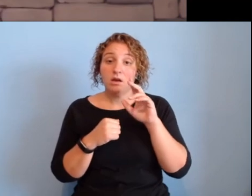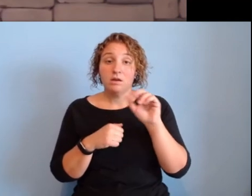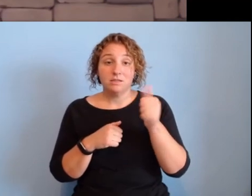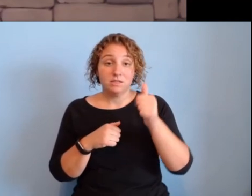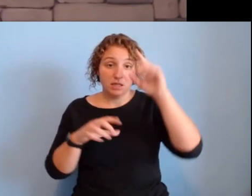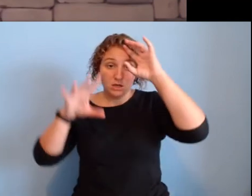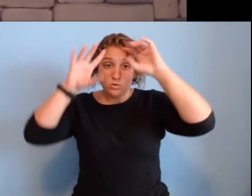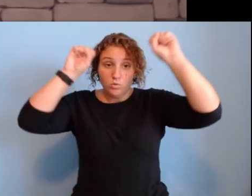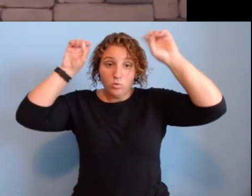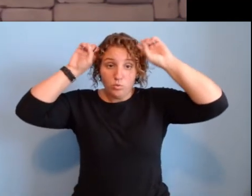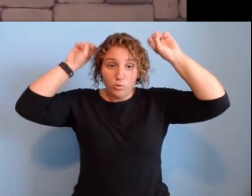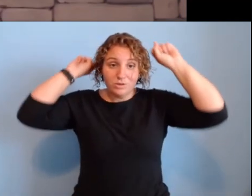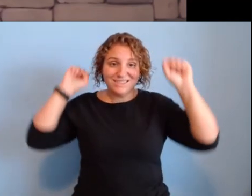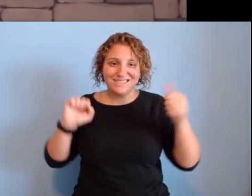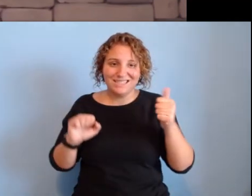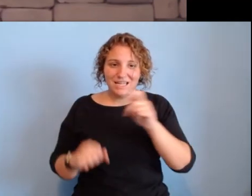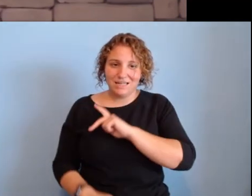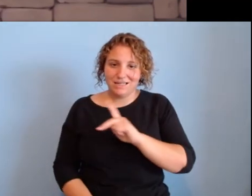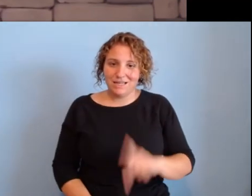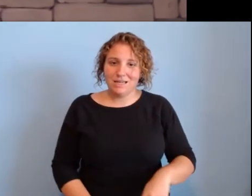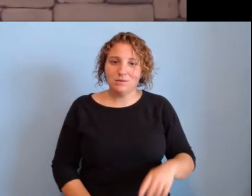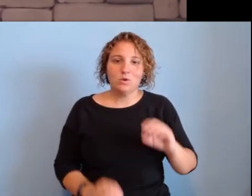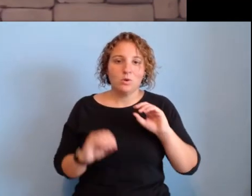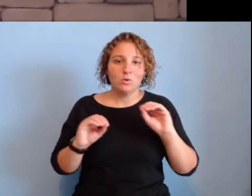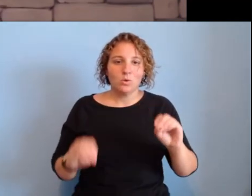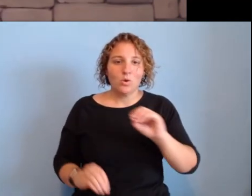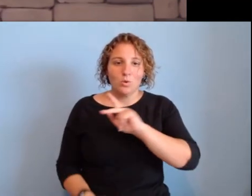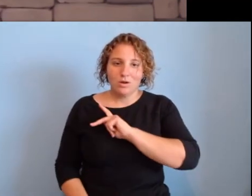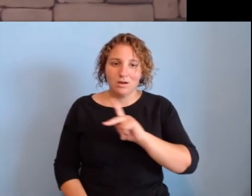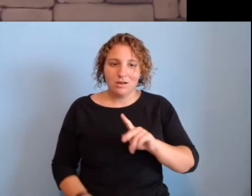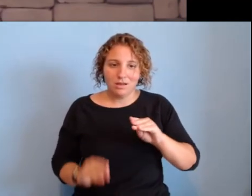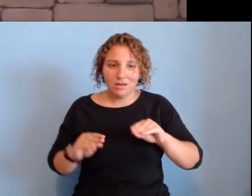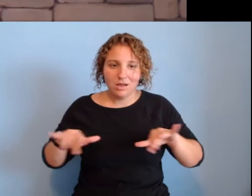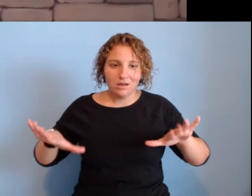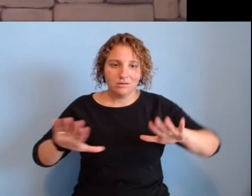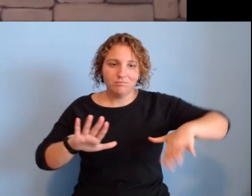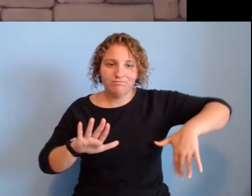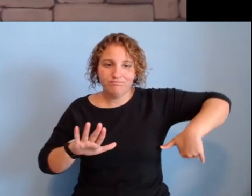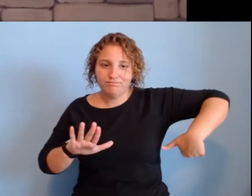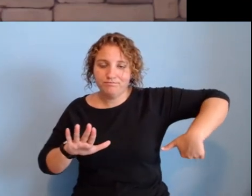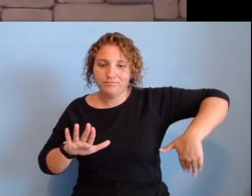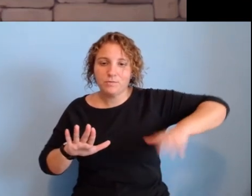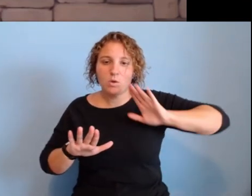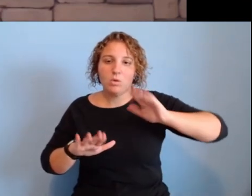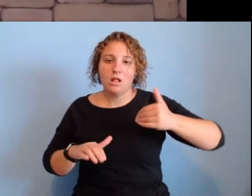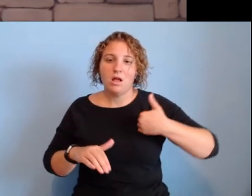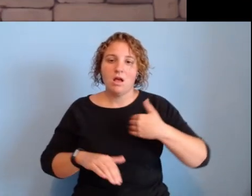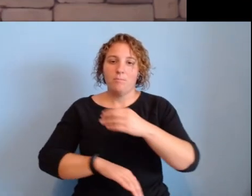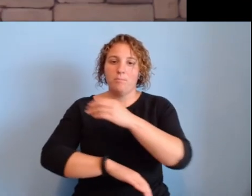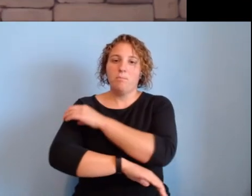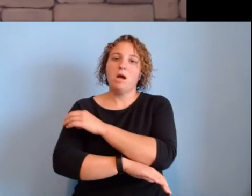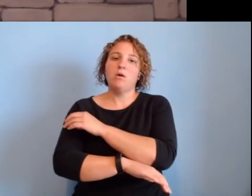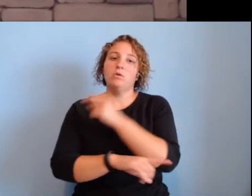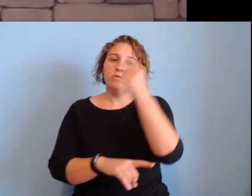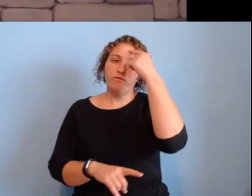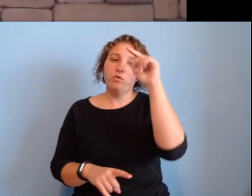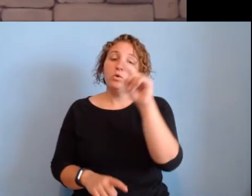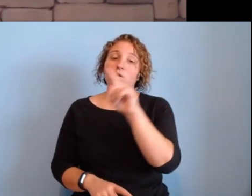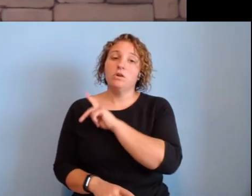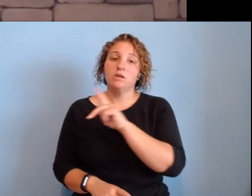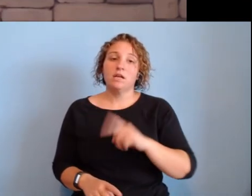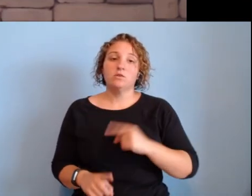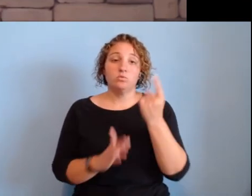ten kings, which have received no kingdom as yet, but receive power as kings one hour